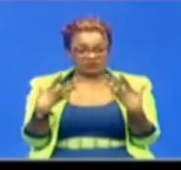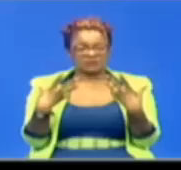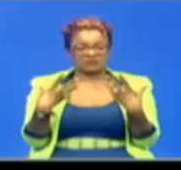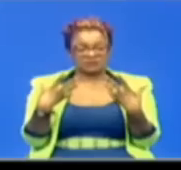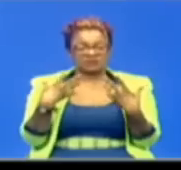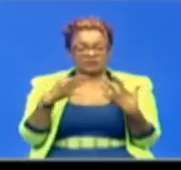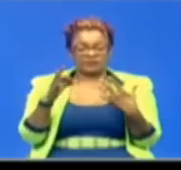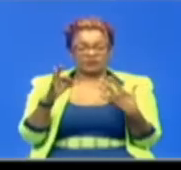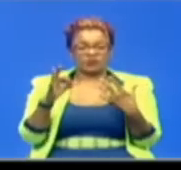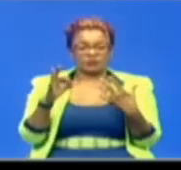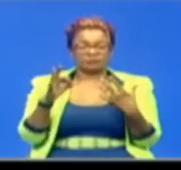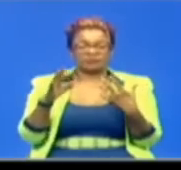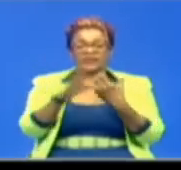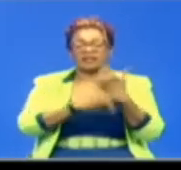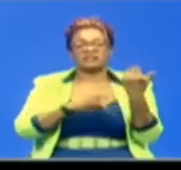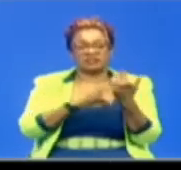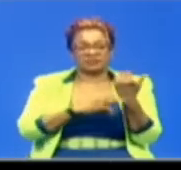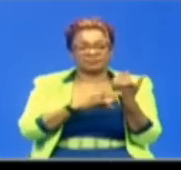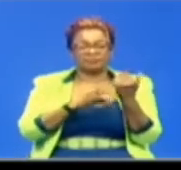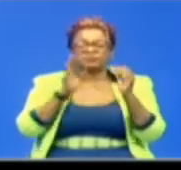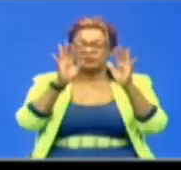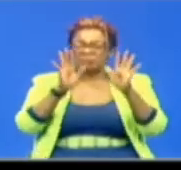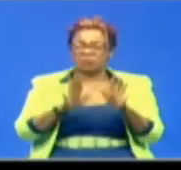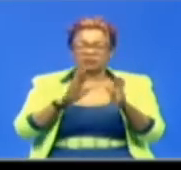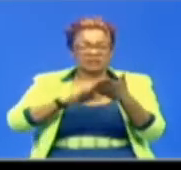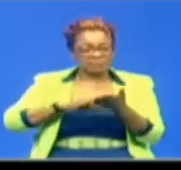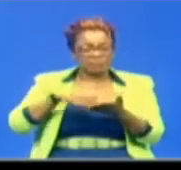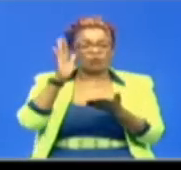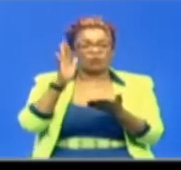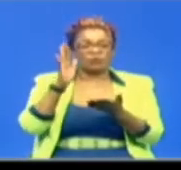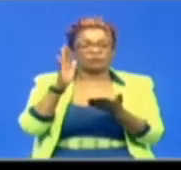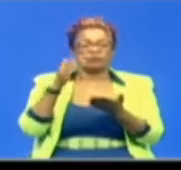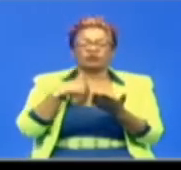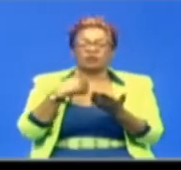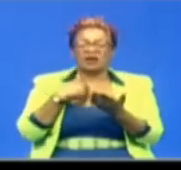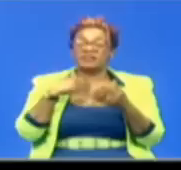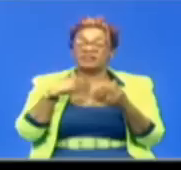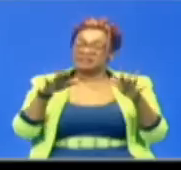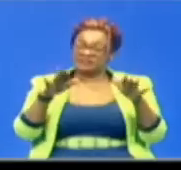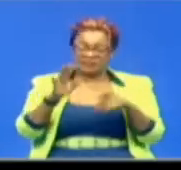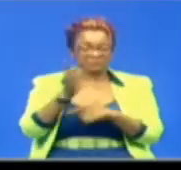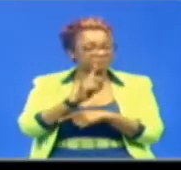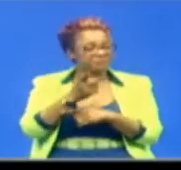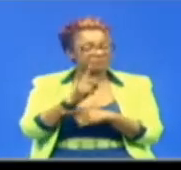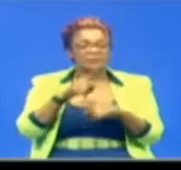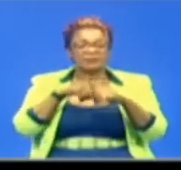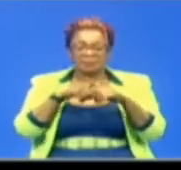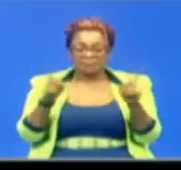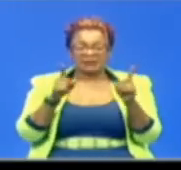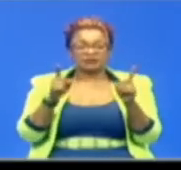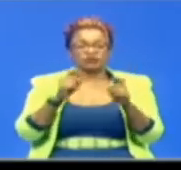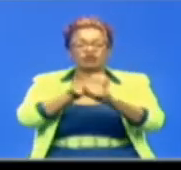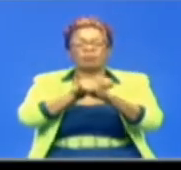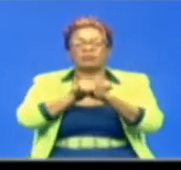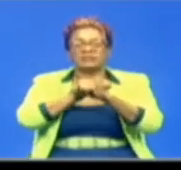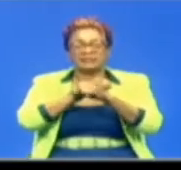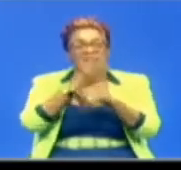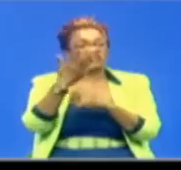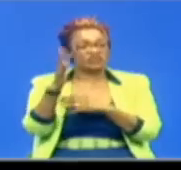nchi. What is important is not to keep the butterflies. What is important is to protect the